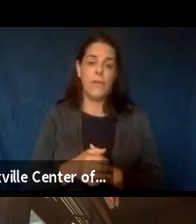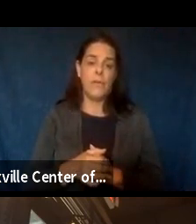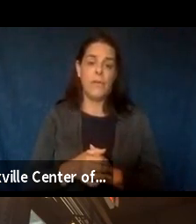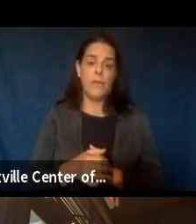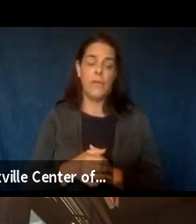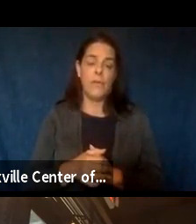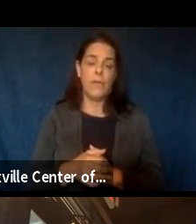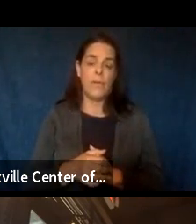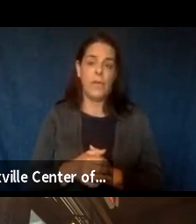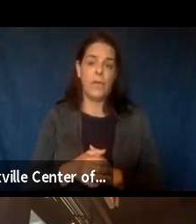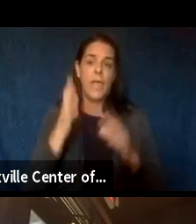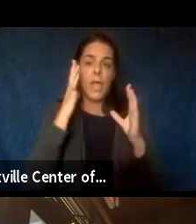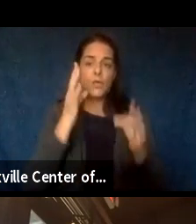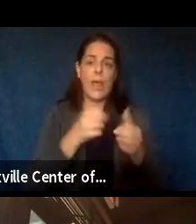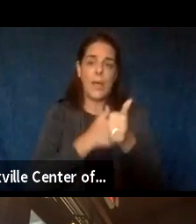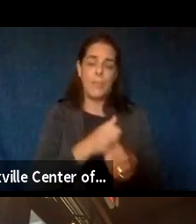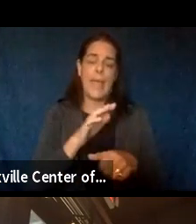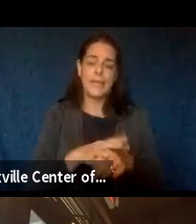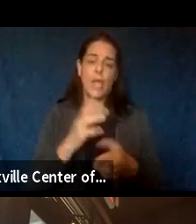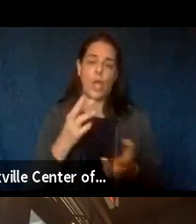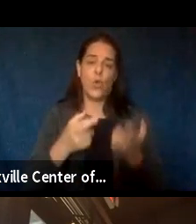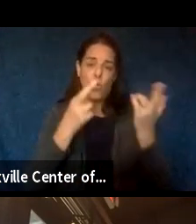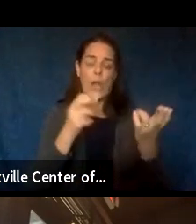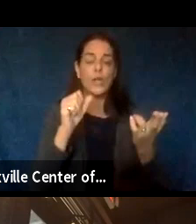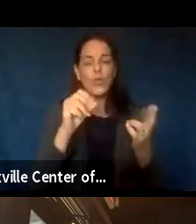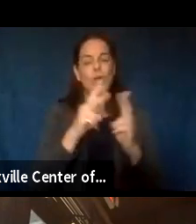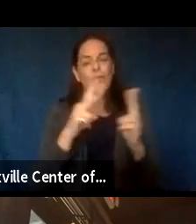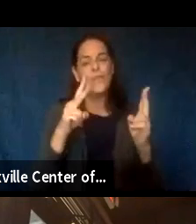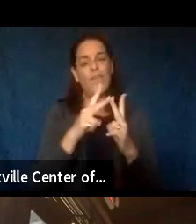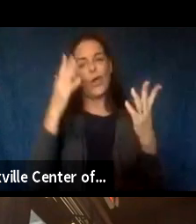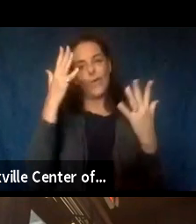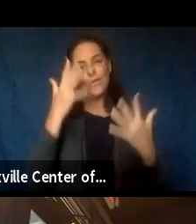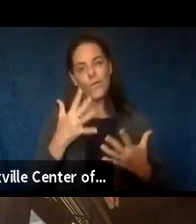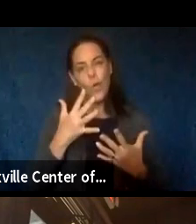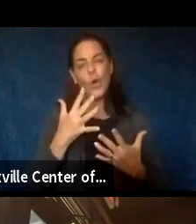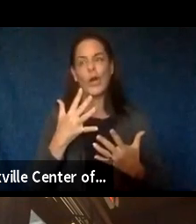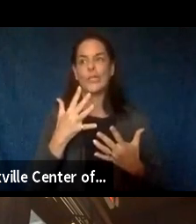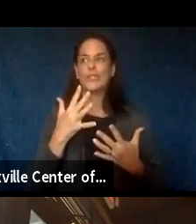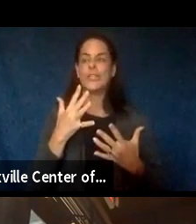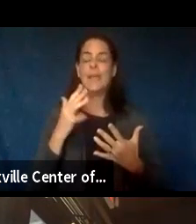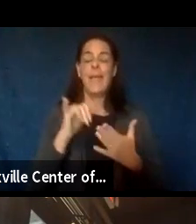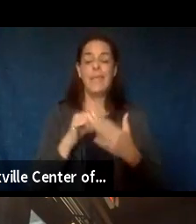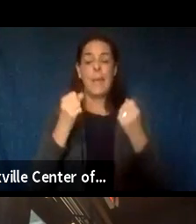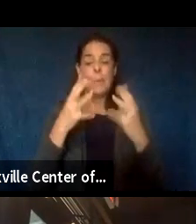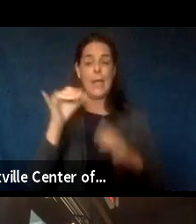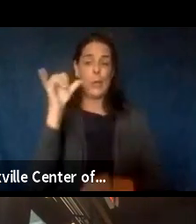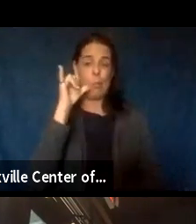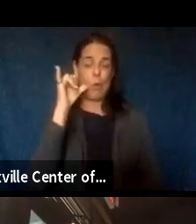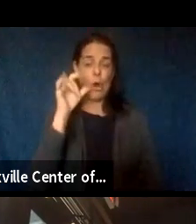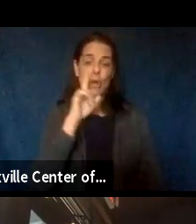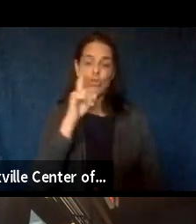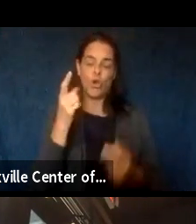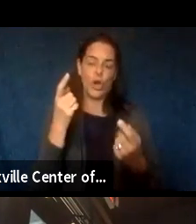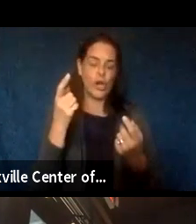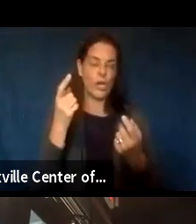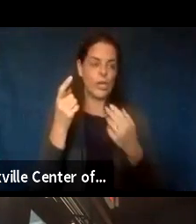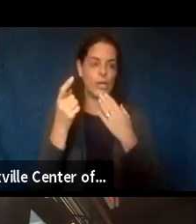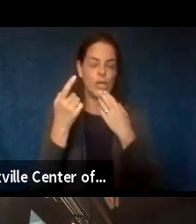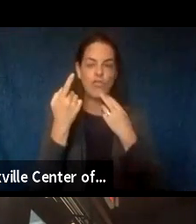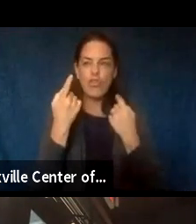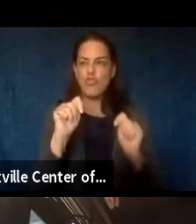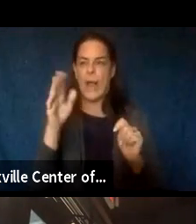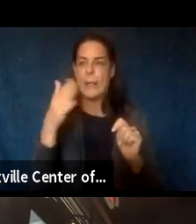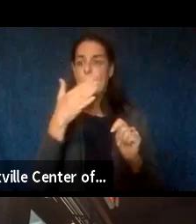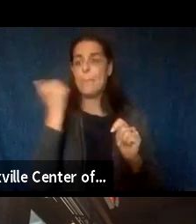recommendations. And so it's very unfortunate that many bars are trying their darndest